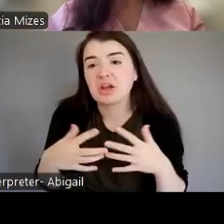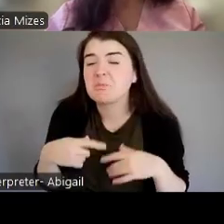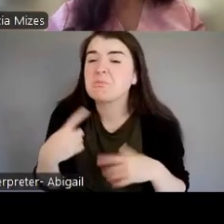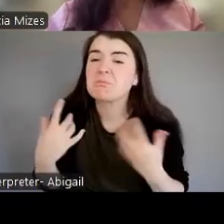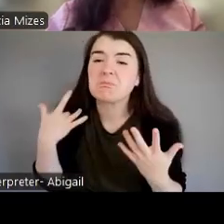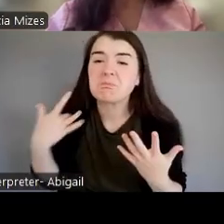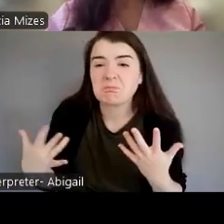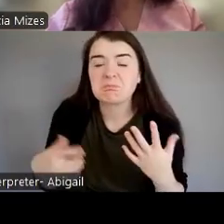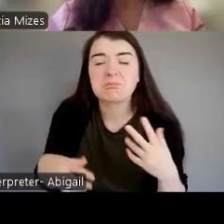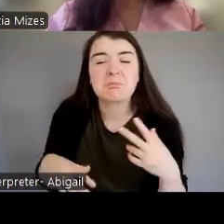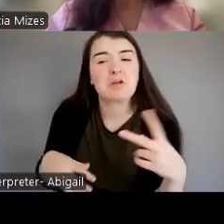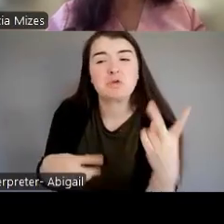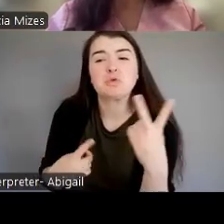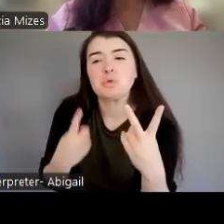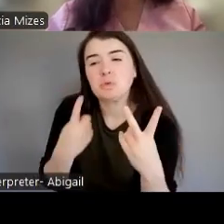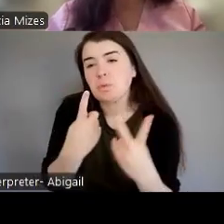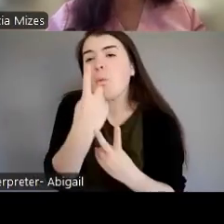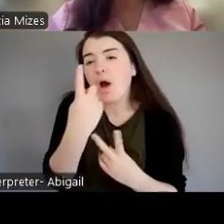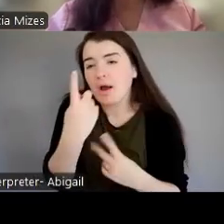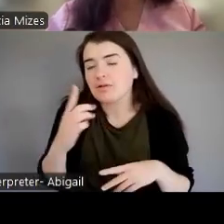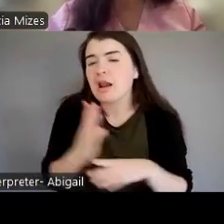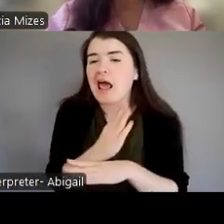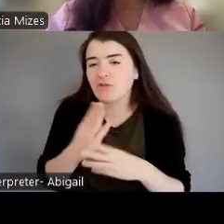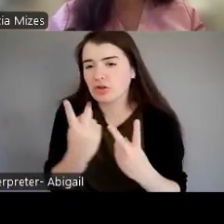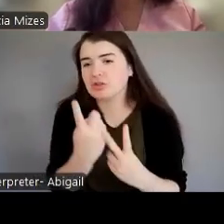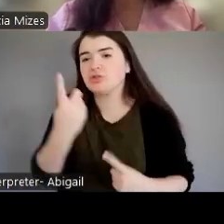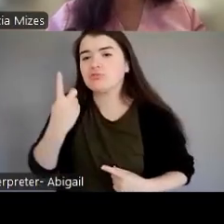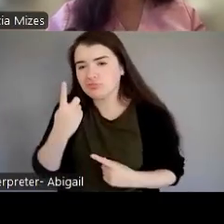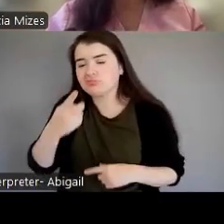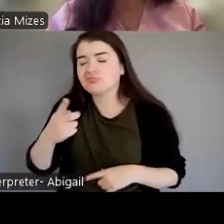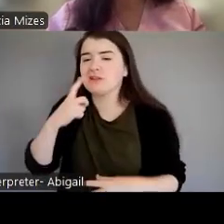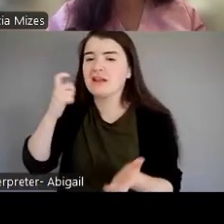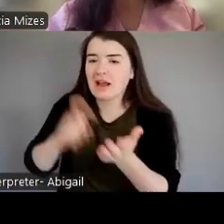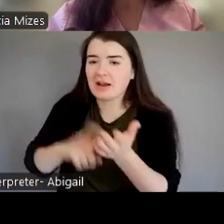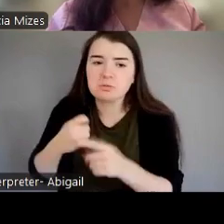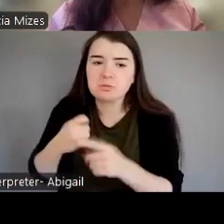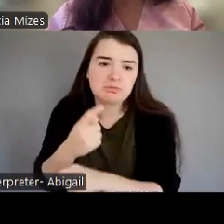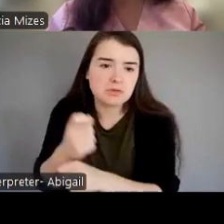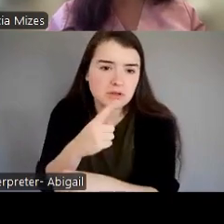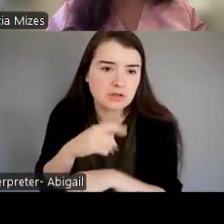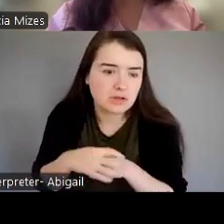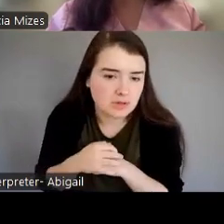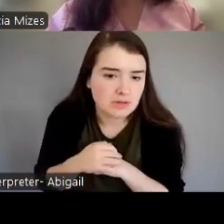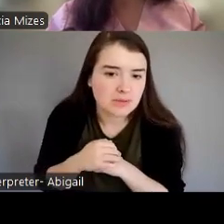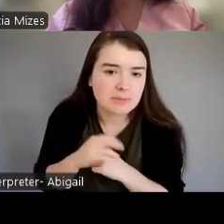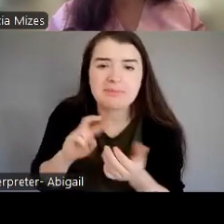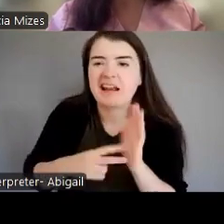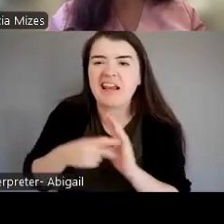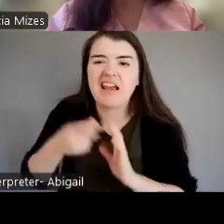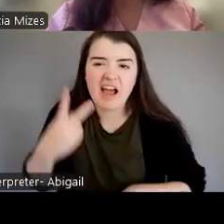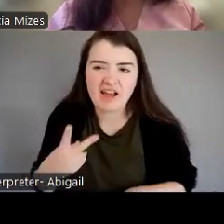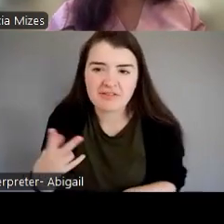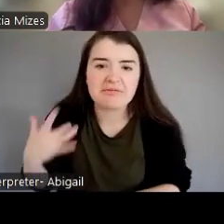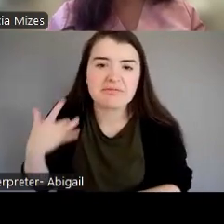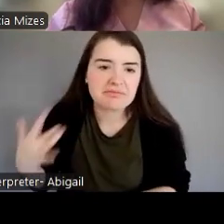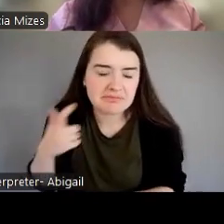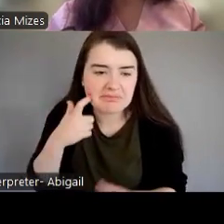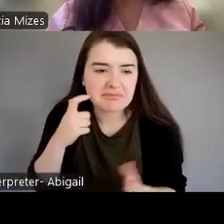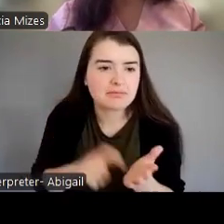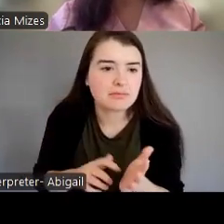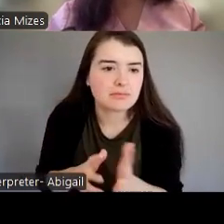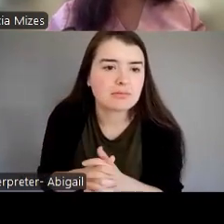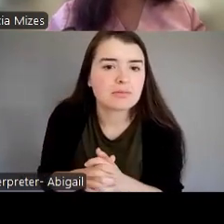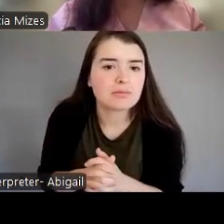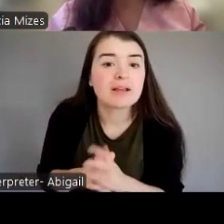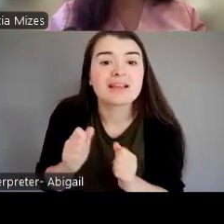typically presents often as a pearly pink papule that you can see most commonly on the head and neck, but it can have a lot of different appearances. It can appear more